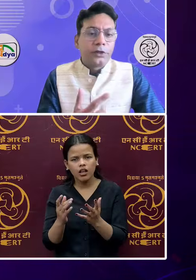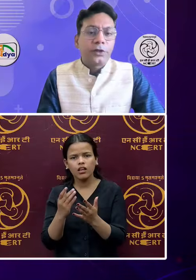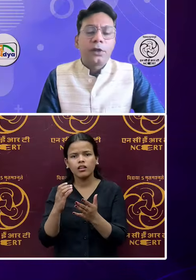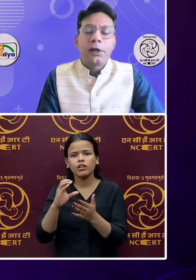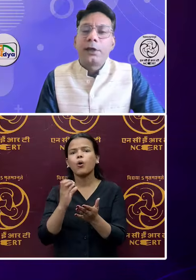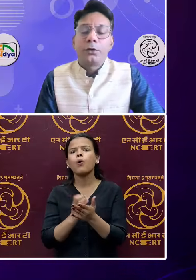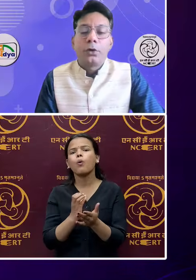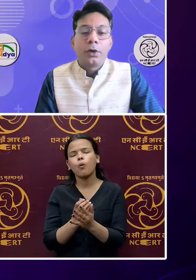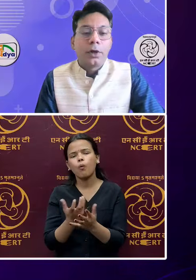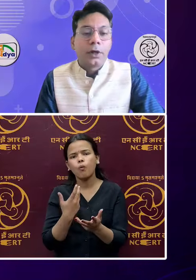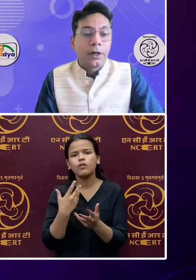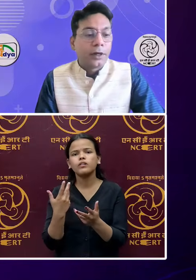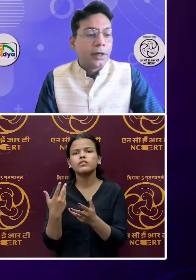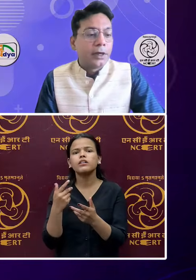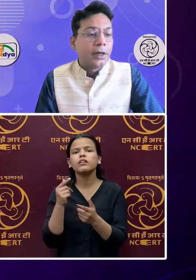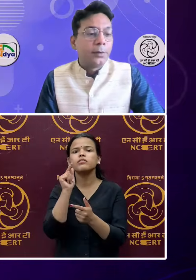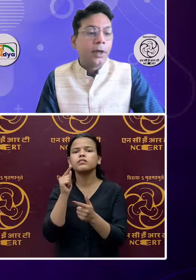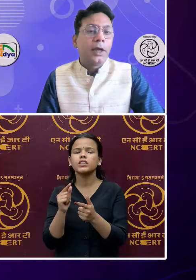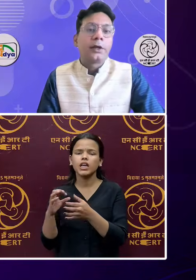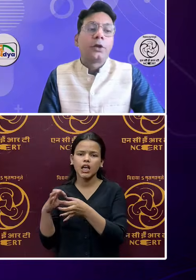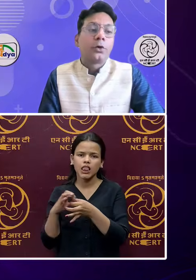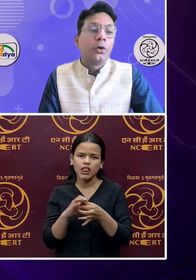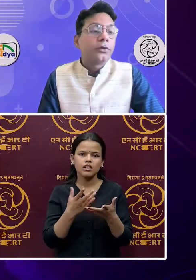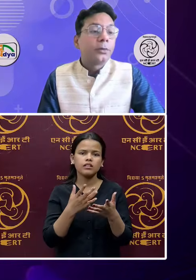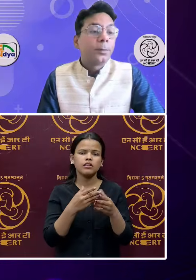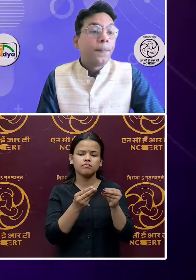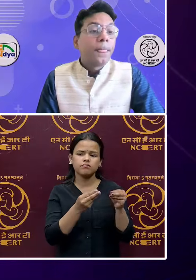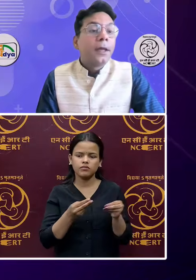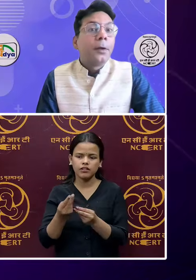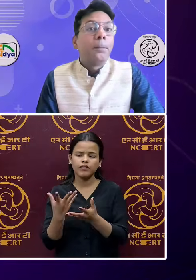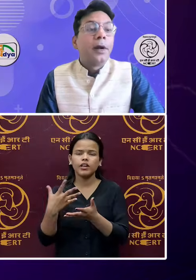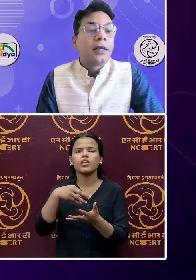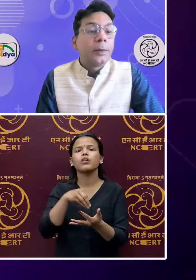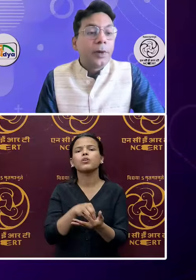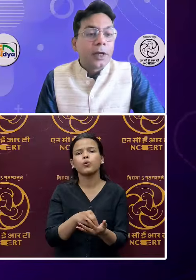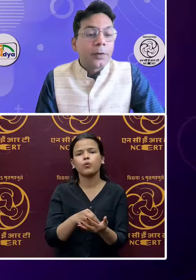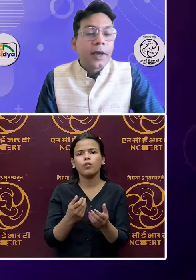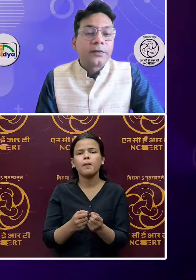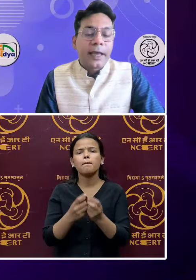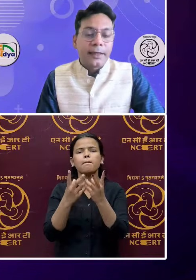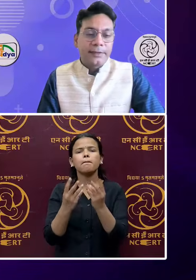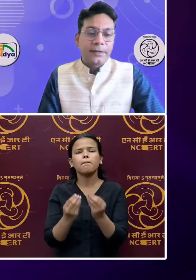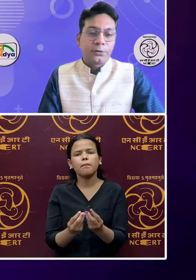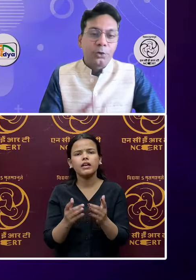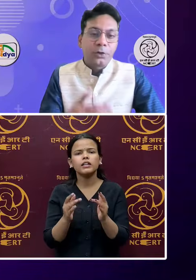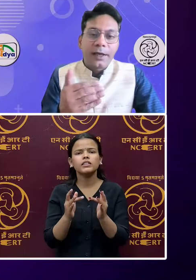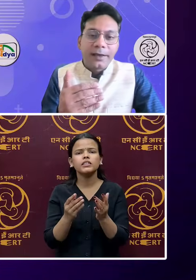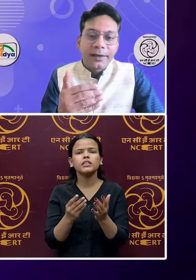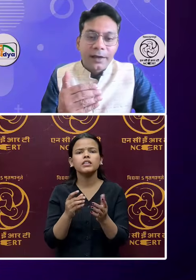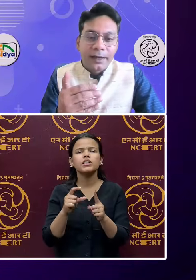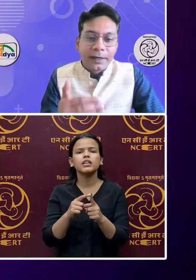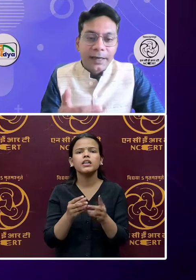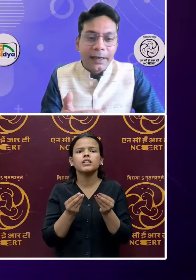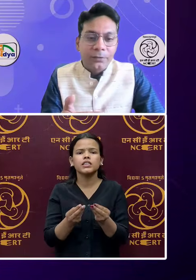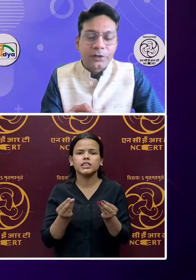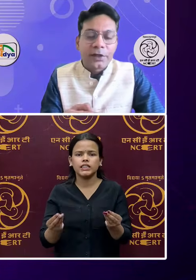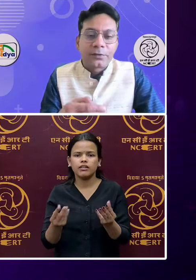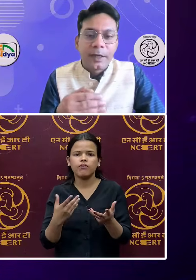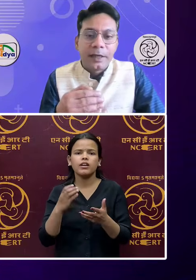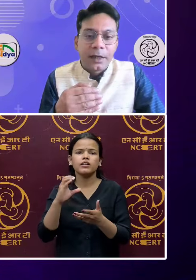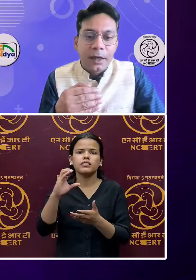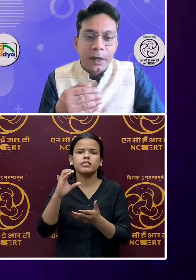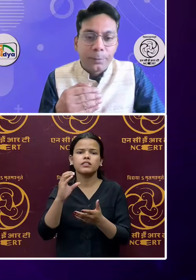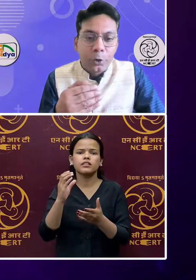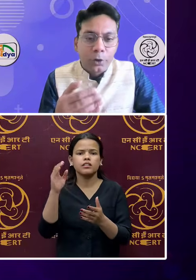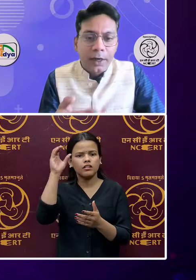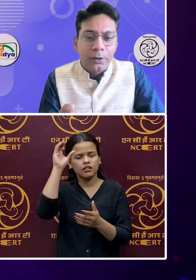So features related to content delivery, it includes multiple device access. So the content which has